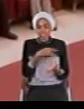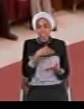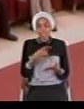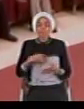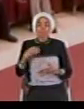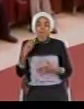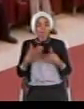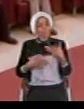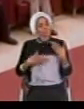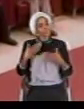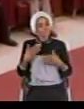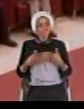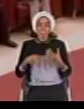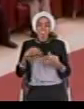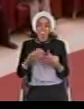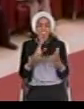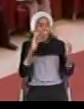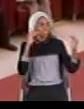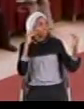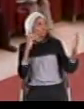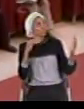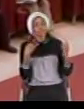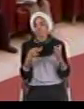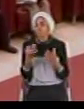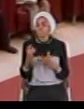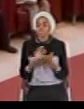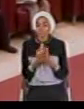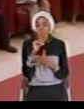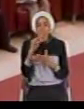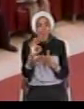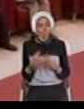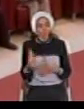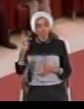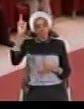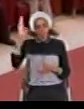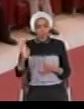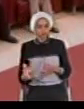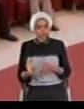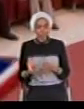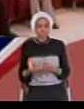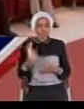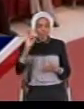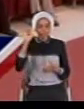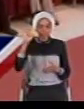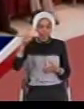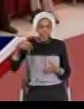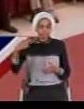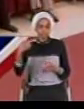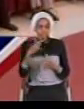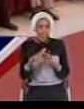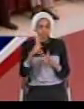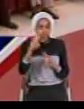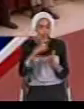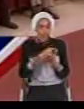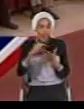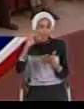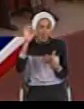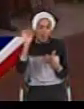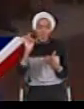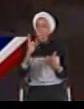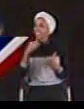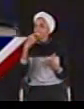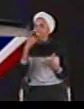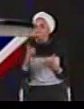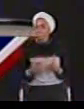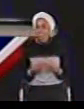rejoice in hope of the glory of God. Ephesians chapter 2, verse 8, it says, for by